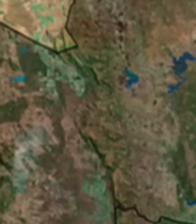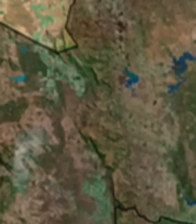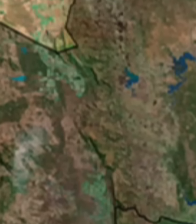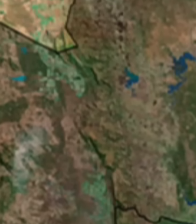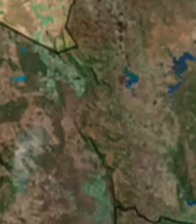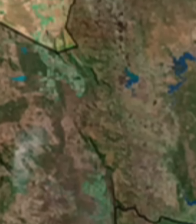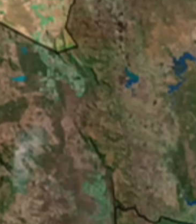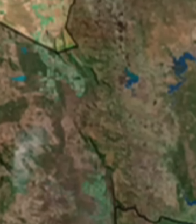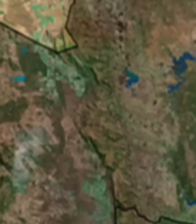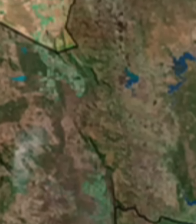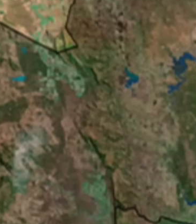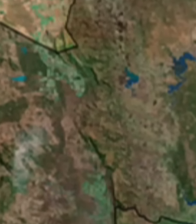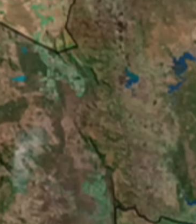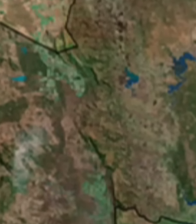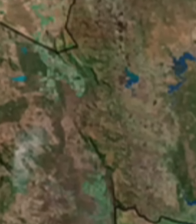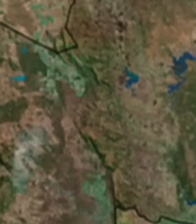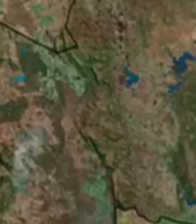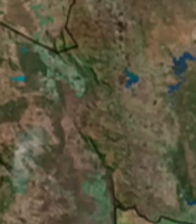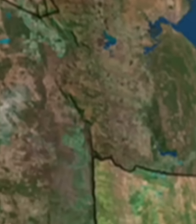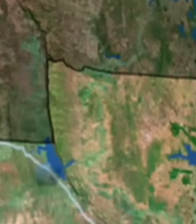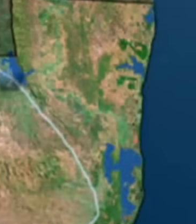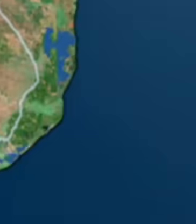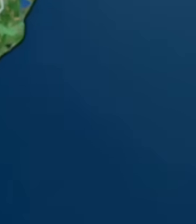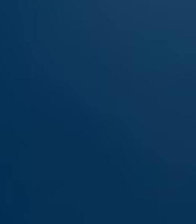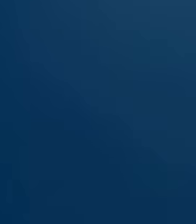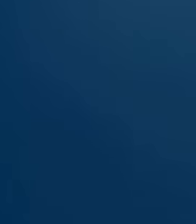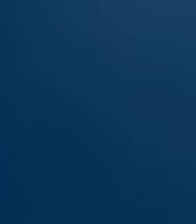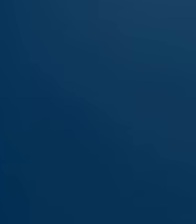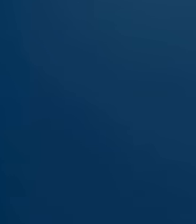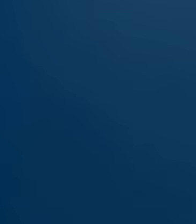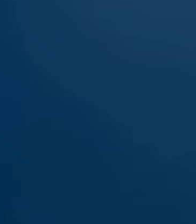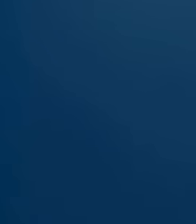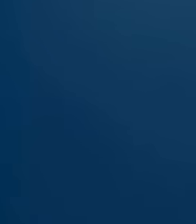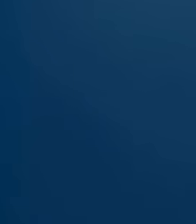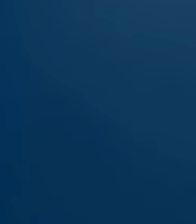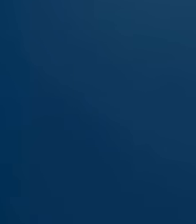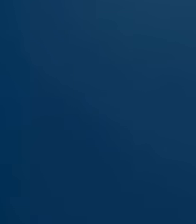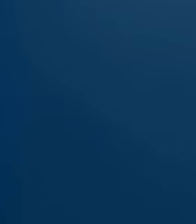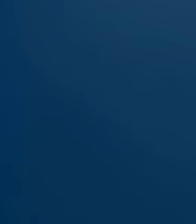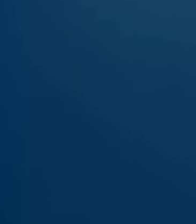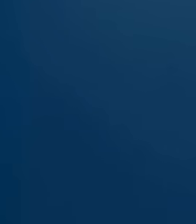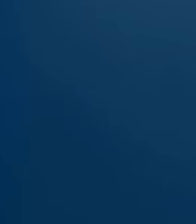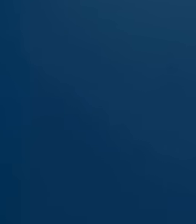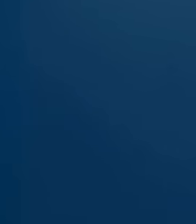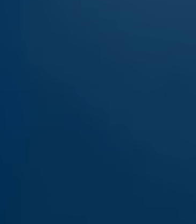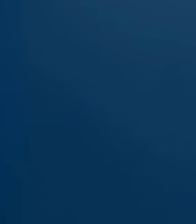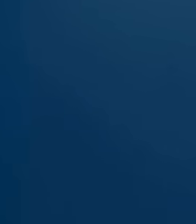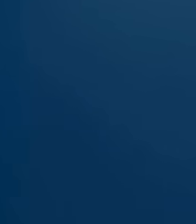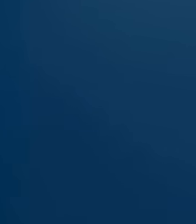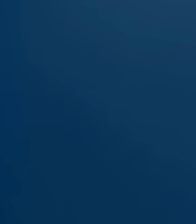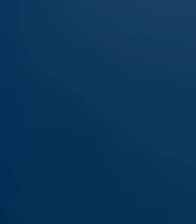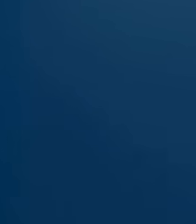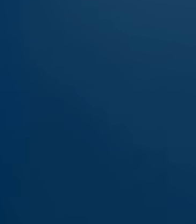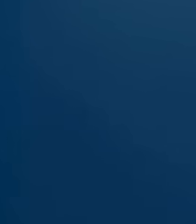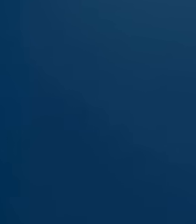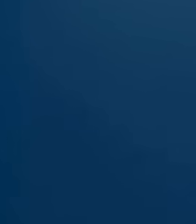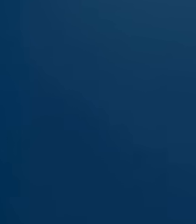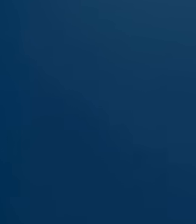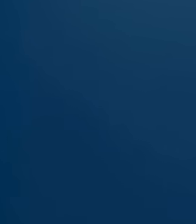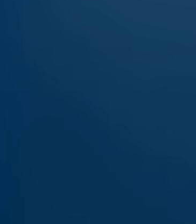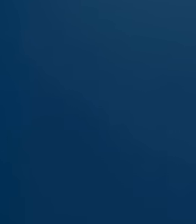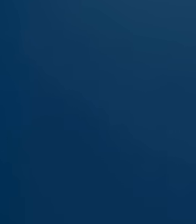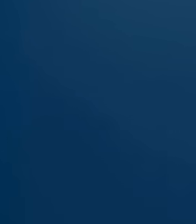hona ka hare ho Sekunda simba ka jeno le hona sano seng o hlokomile hore tla hlo bate hona ha isale boholo ba KwaZulu-Natal le teng o tla hlo phole